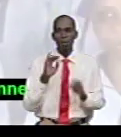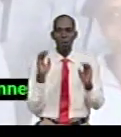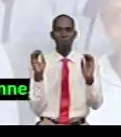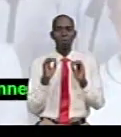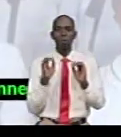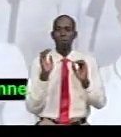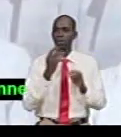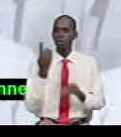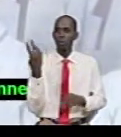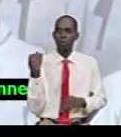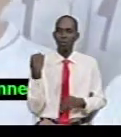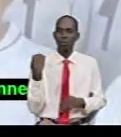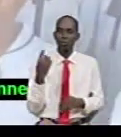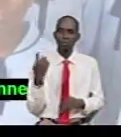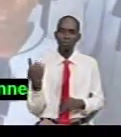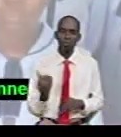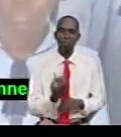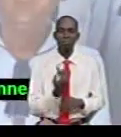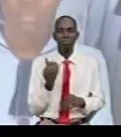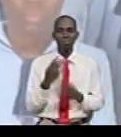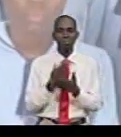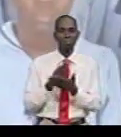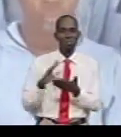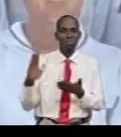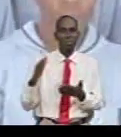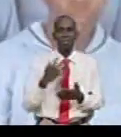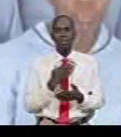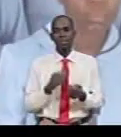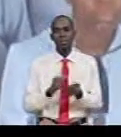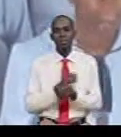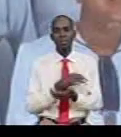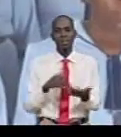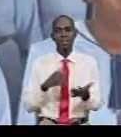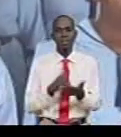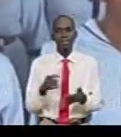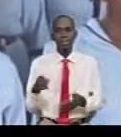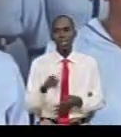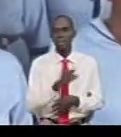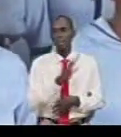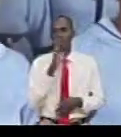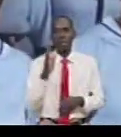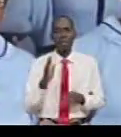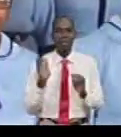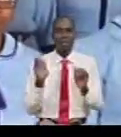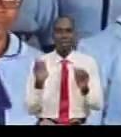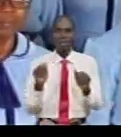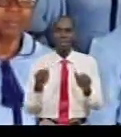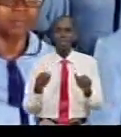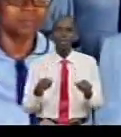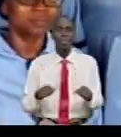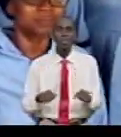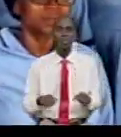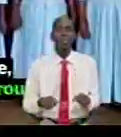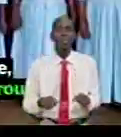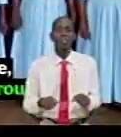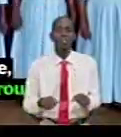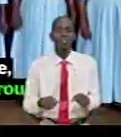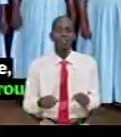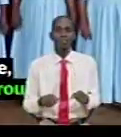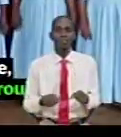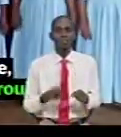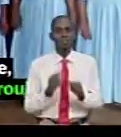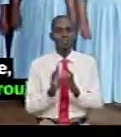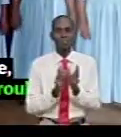By none ever was refuted and destroyed, it they never can.